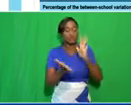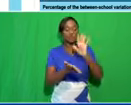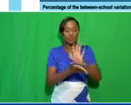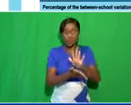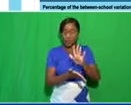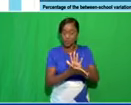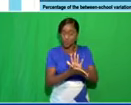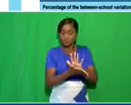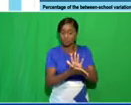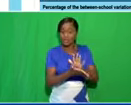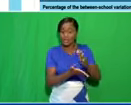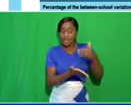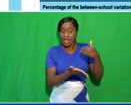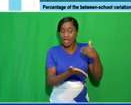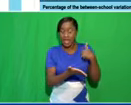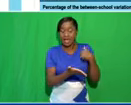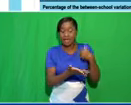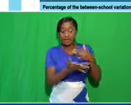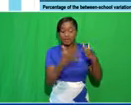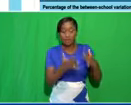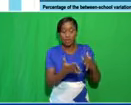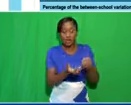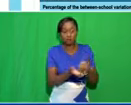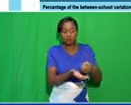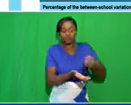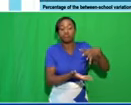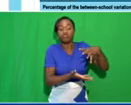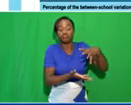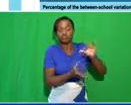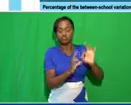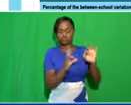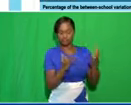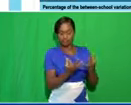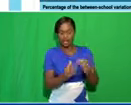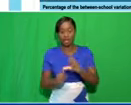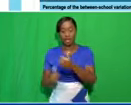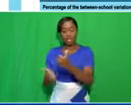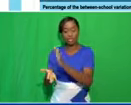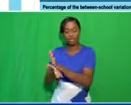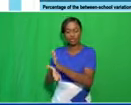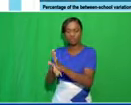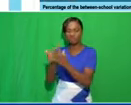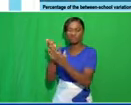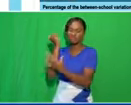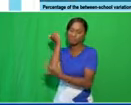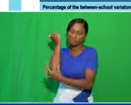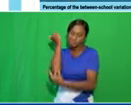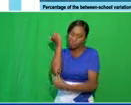have students from a well-to-do background, and in other schools you have students from